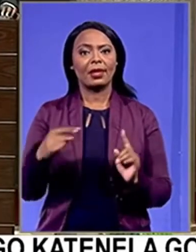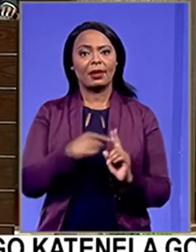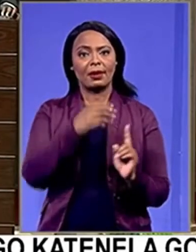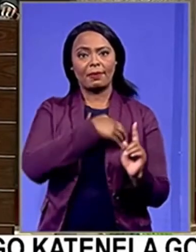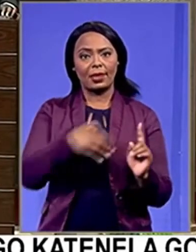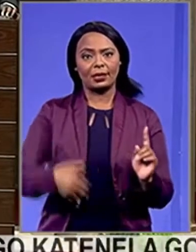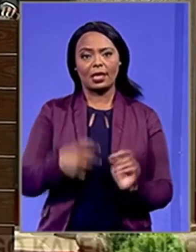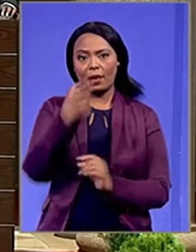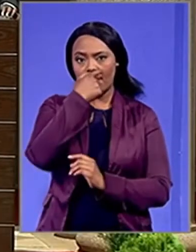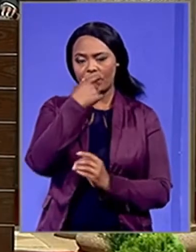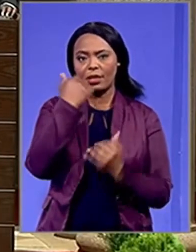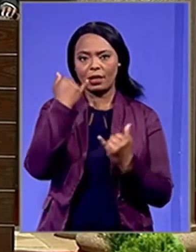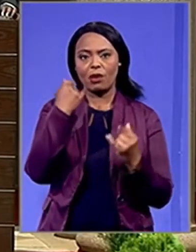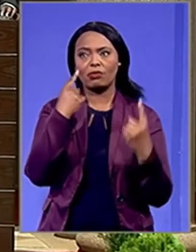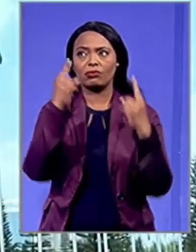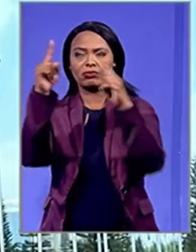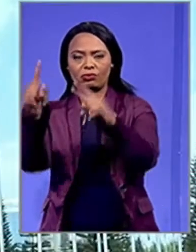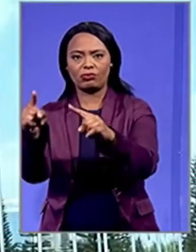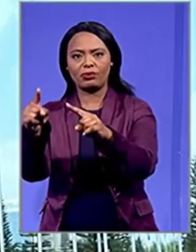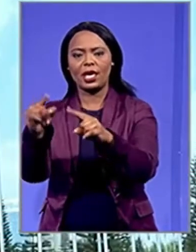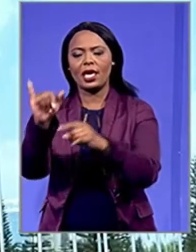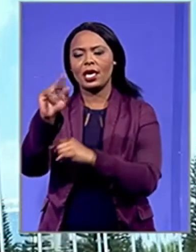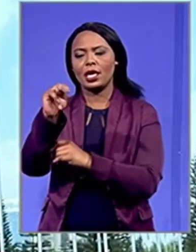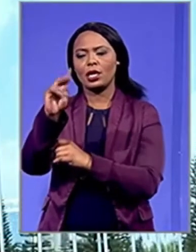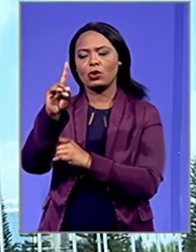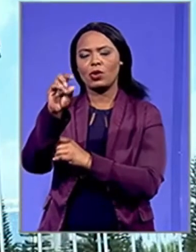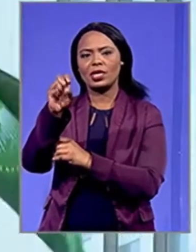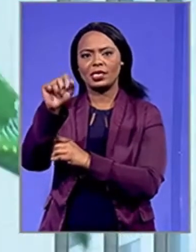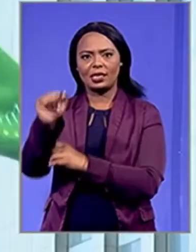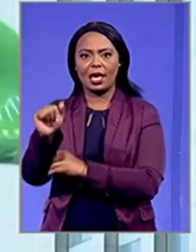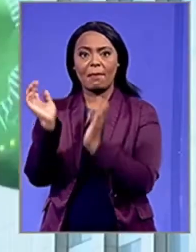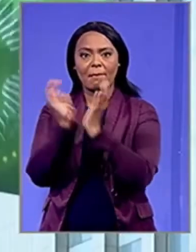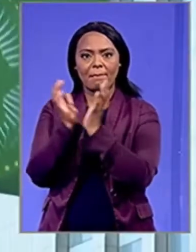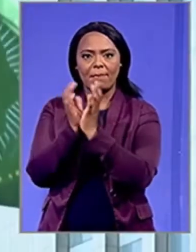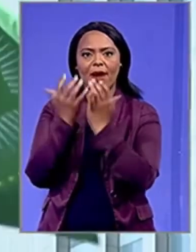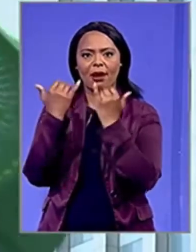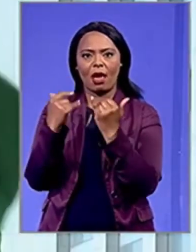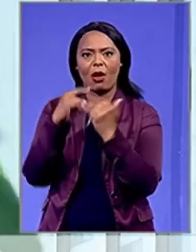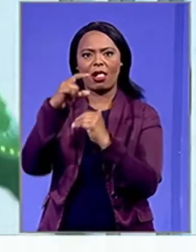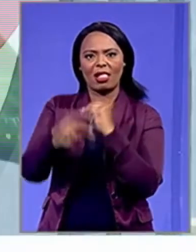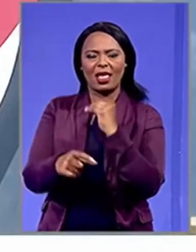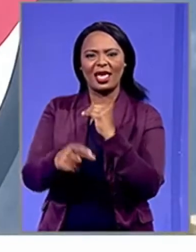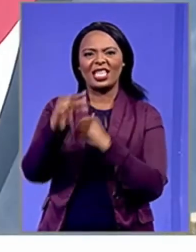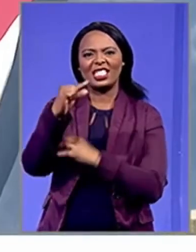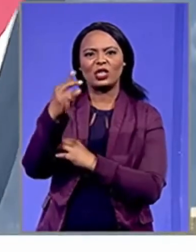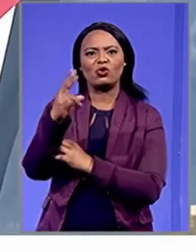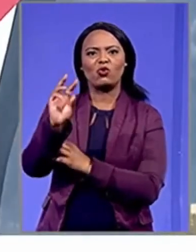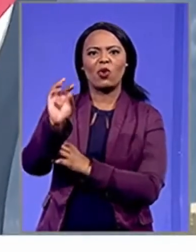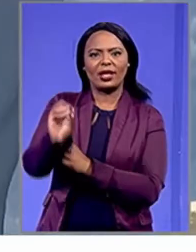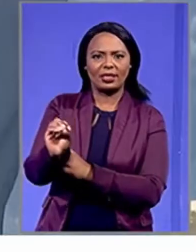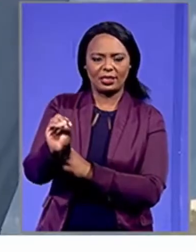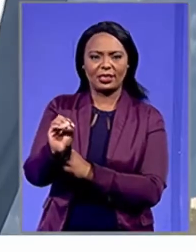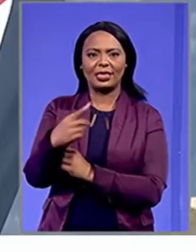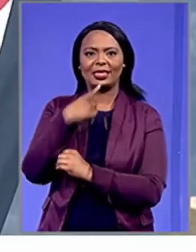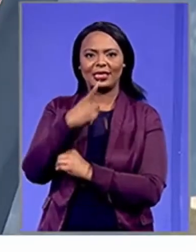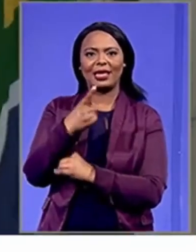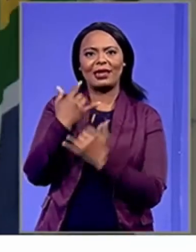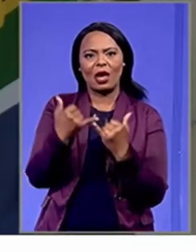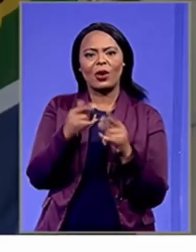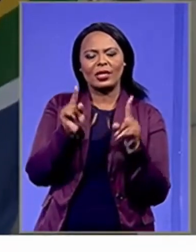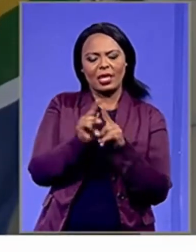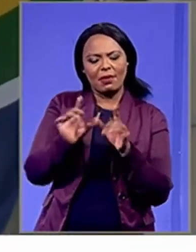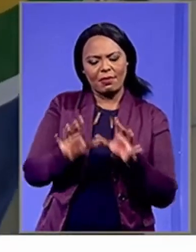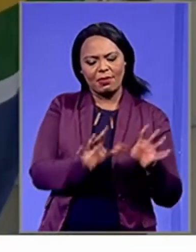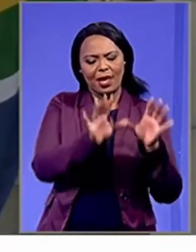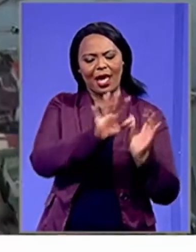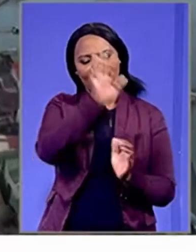Mopresidente Ramaphosa o tla leba Indonesia kopanong ya G20. O re Afrika e tlameile o amogelwa ho dinaga